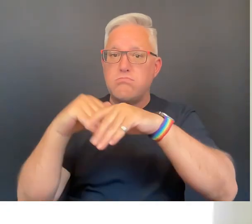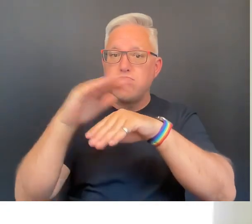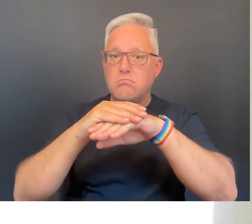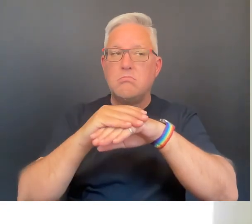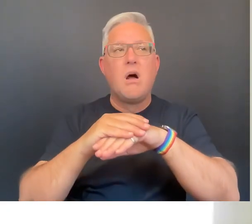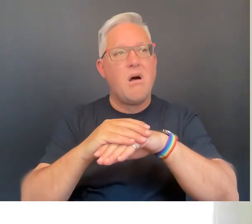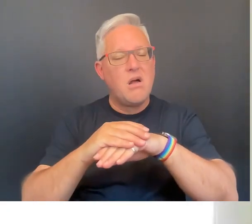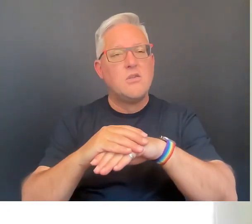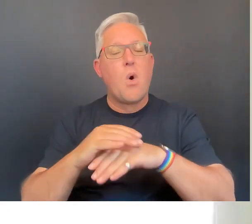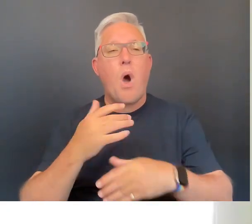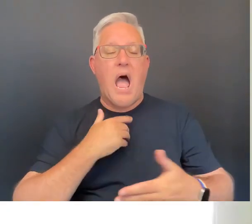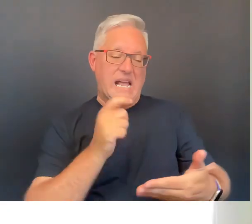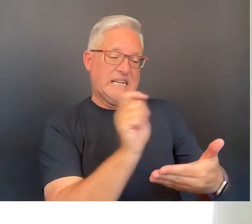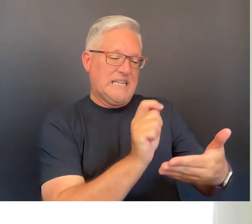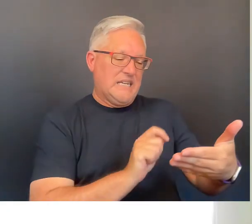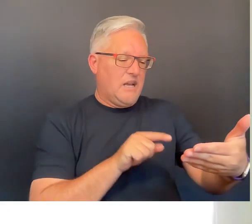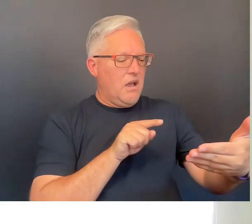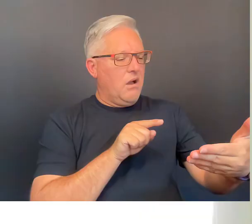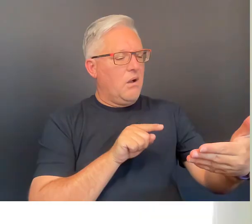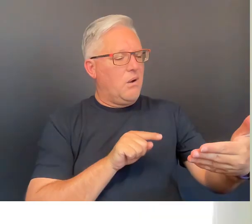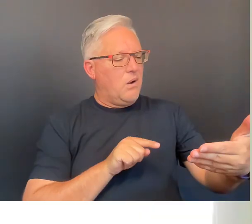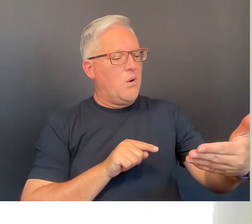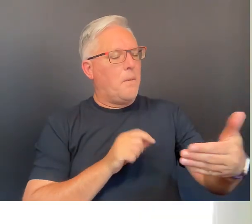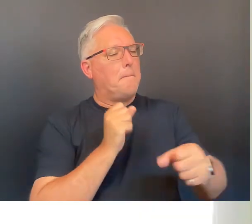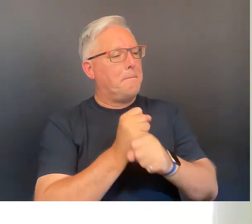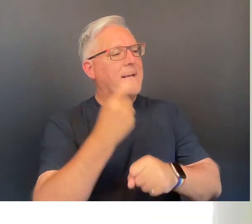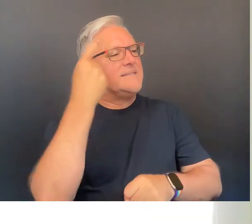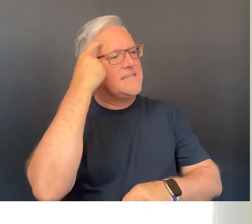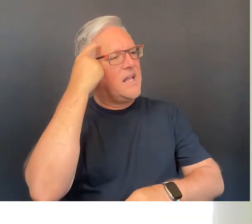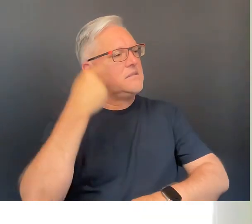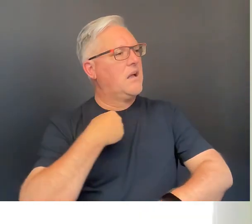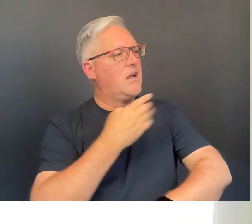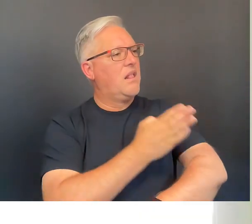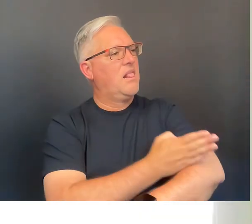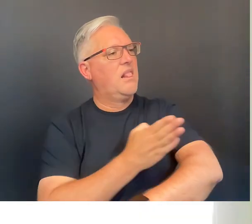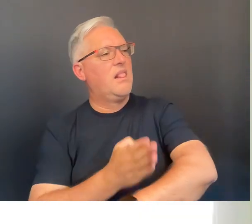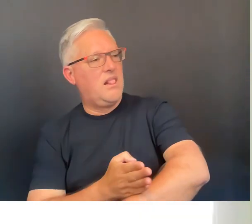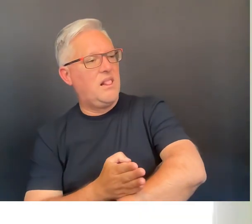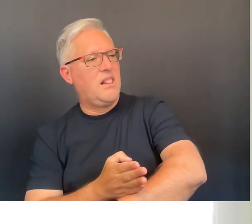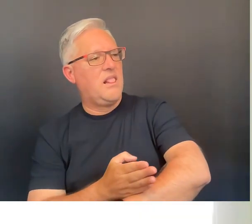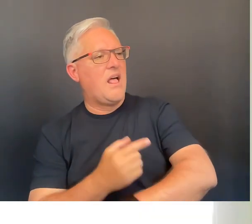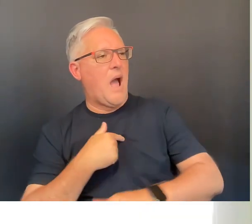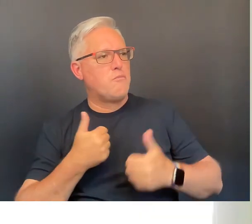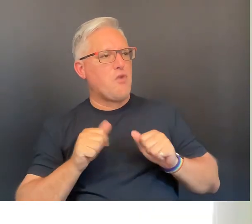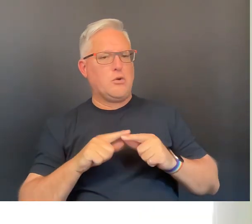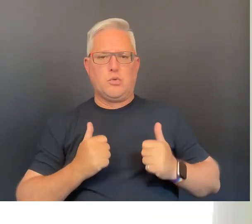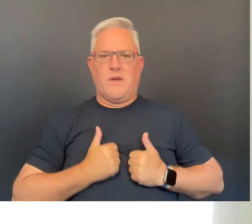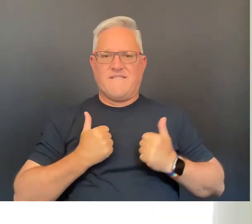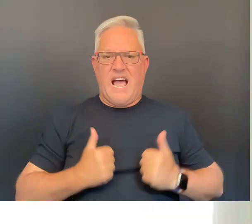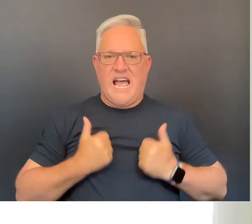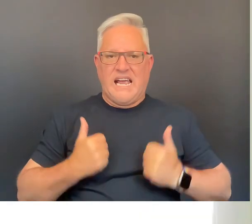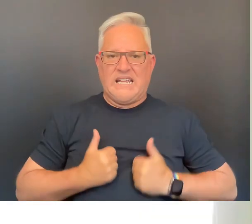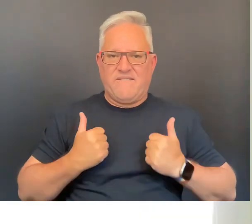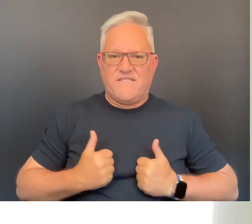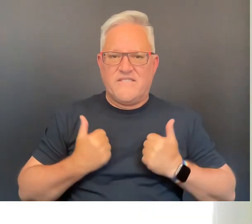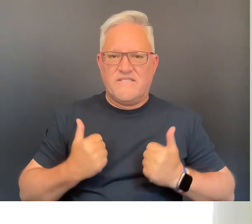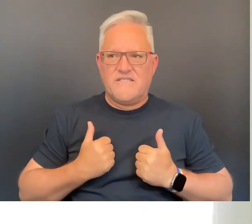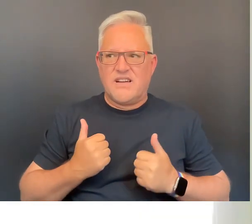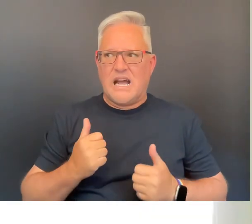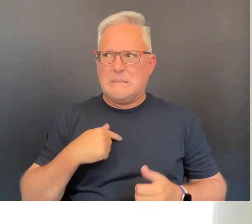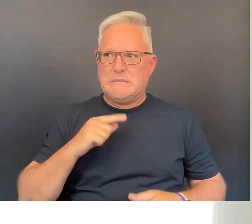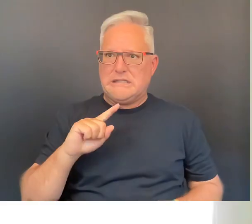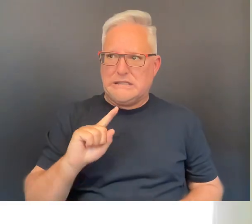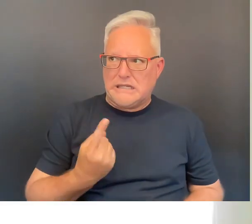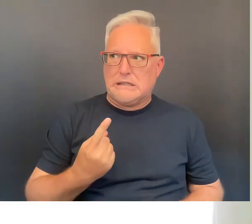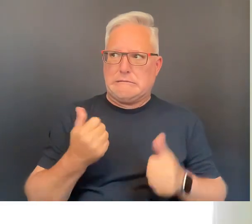that I was trying to survive, that I was focused on trying to find spaces that kept me